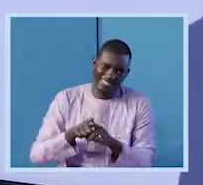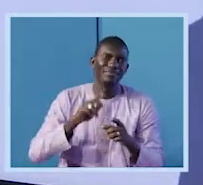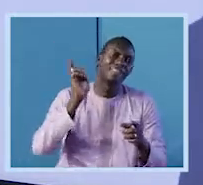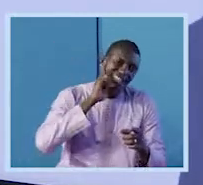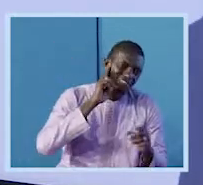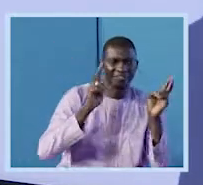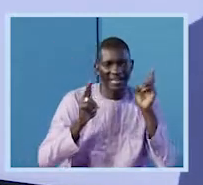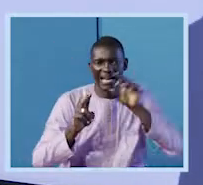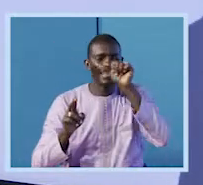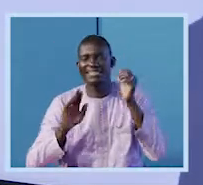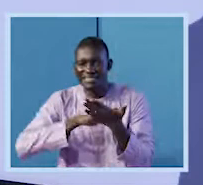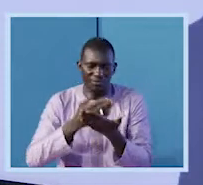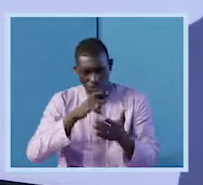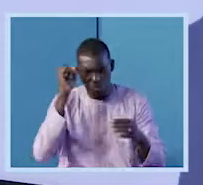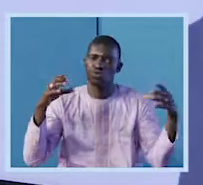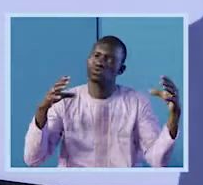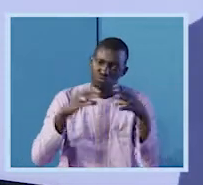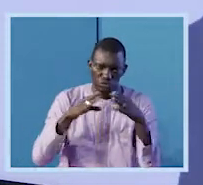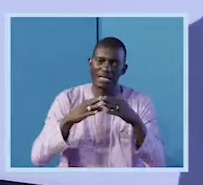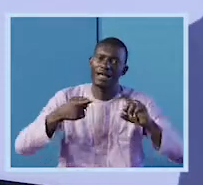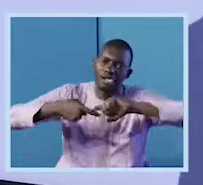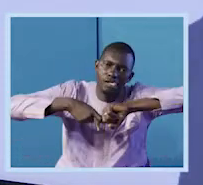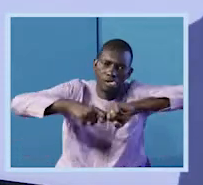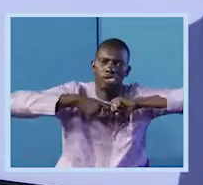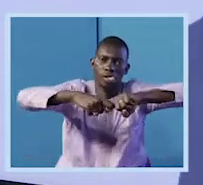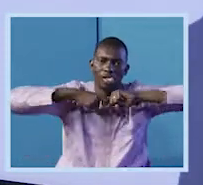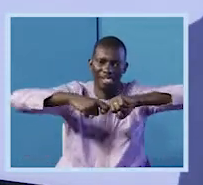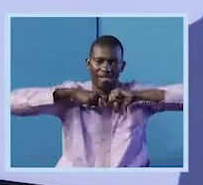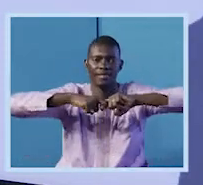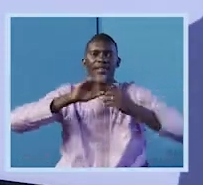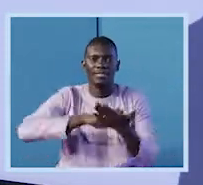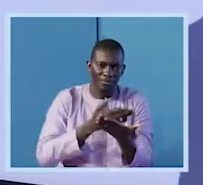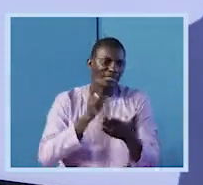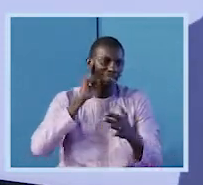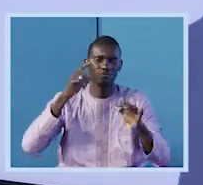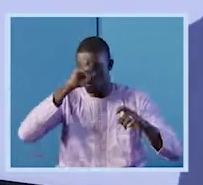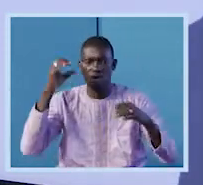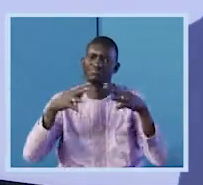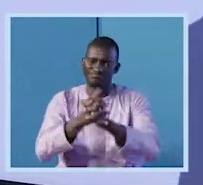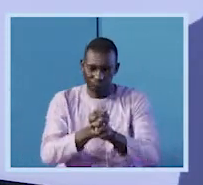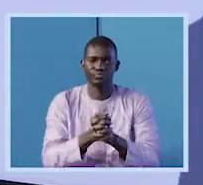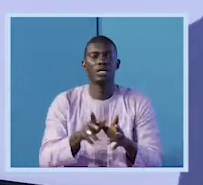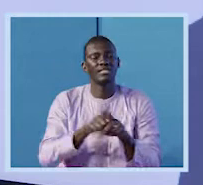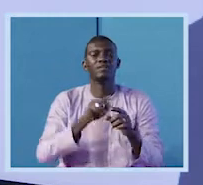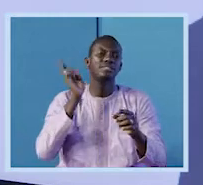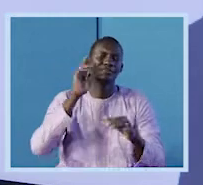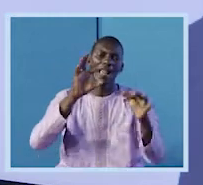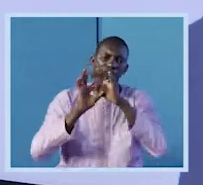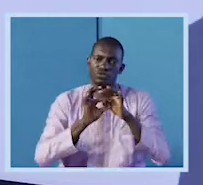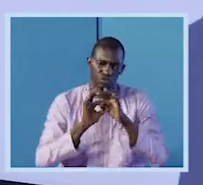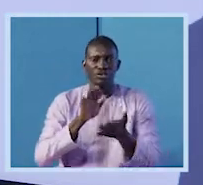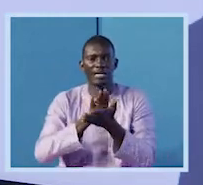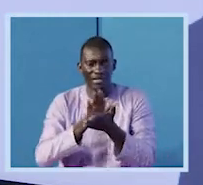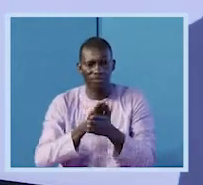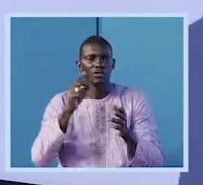interpreters. So we are symbiotic to each other. But it wasn't that easy, and then and the Deaf Association also really supported,